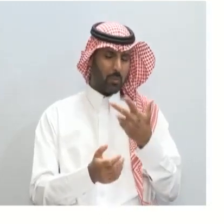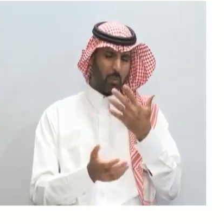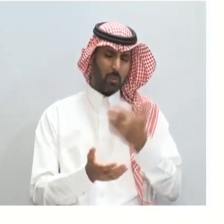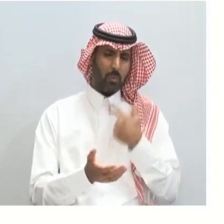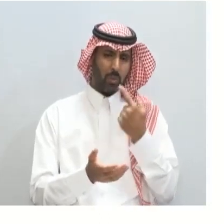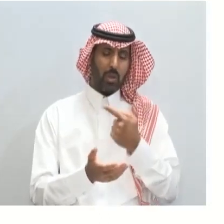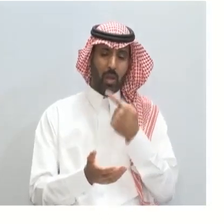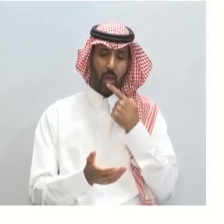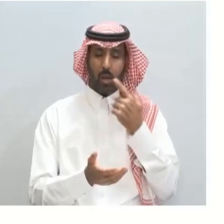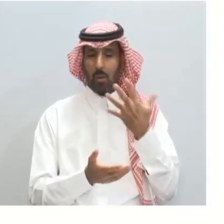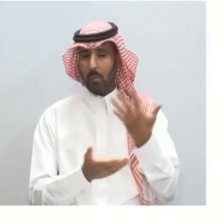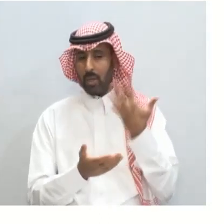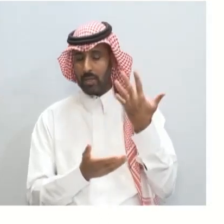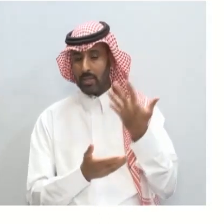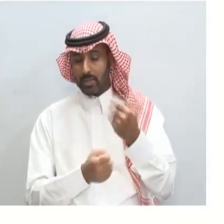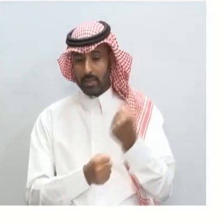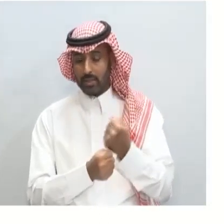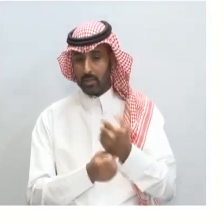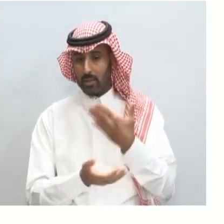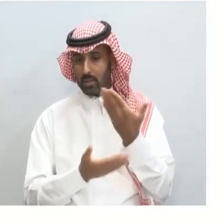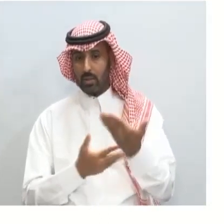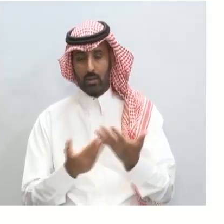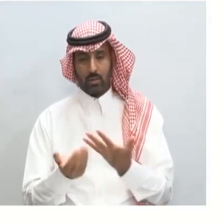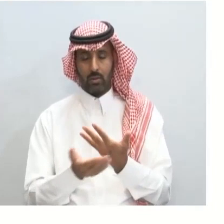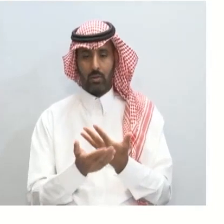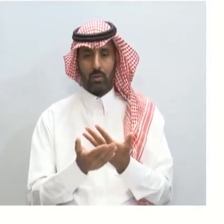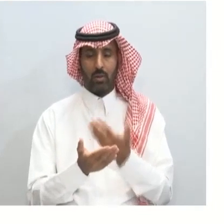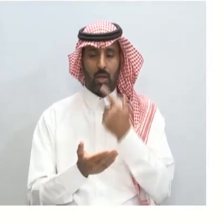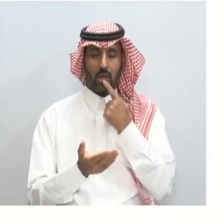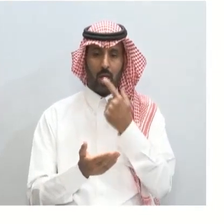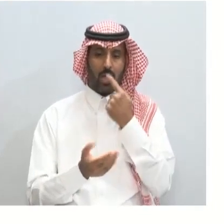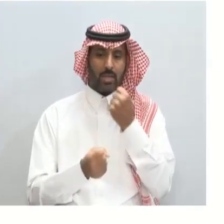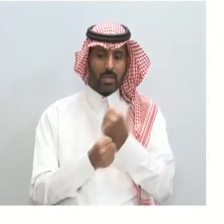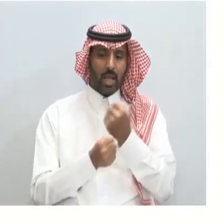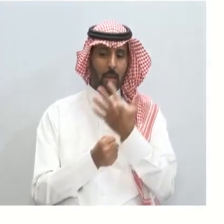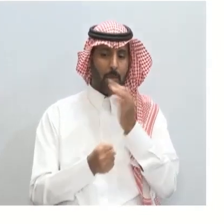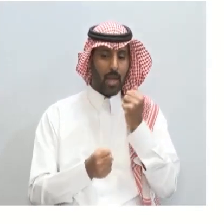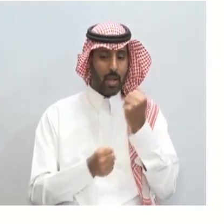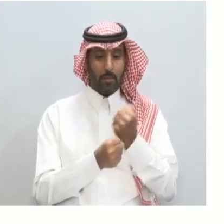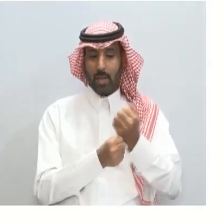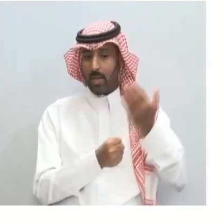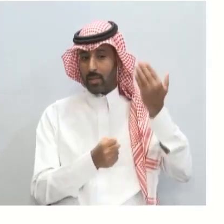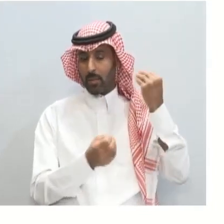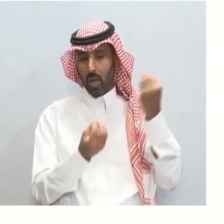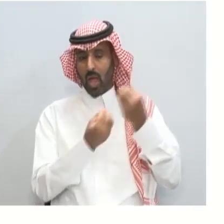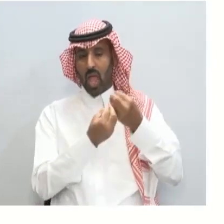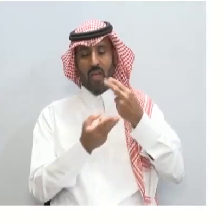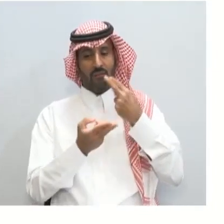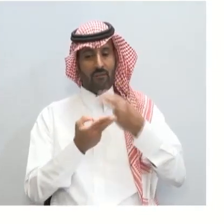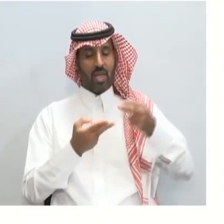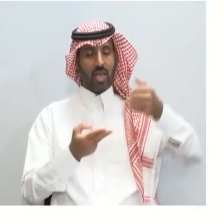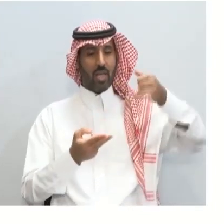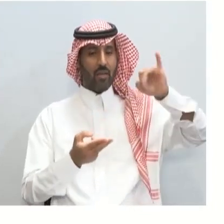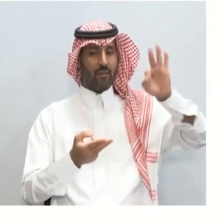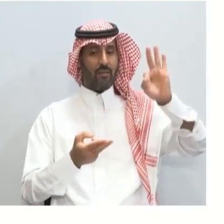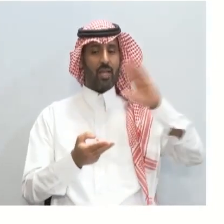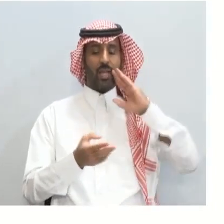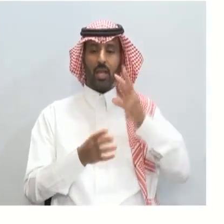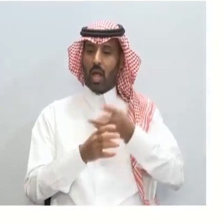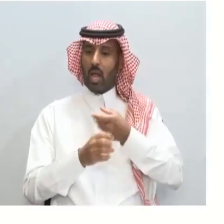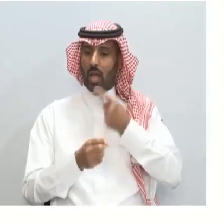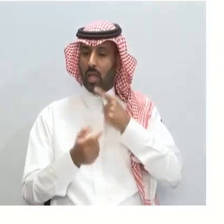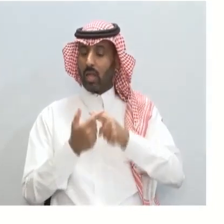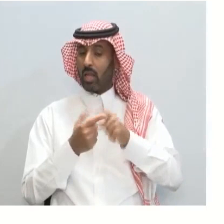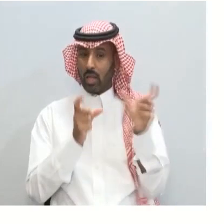to talk about imaginary situations. We use the simple past in the if clause, and in the result clause, we